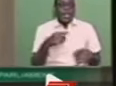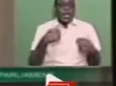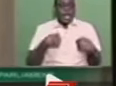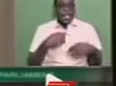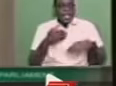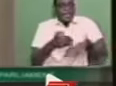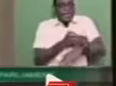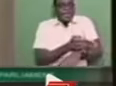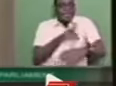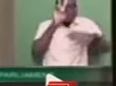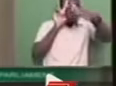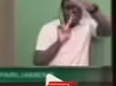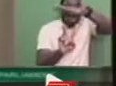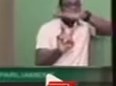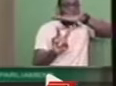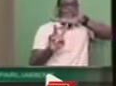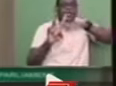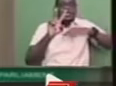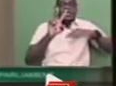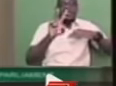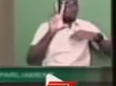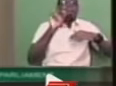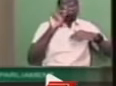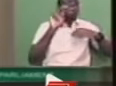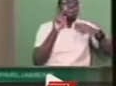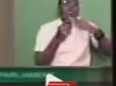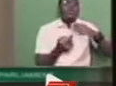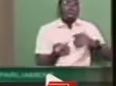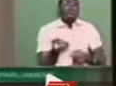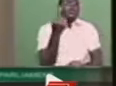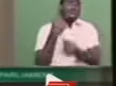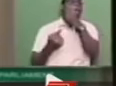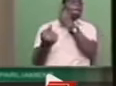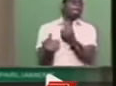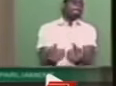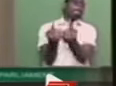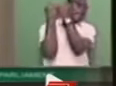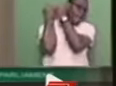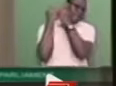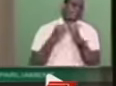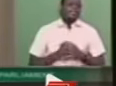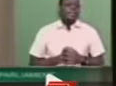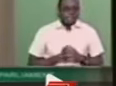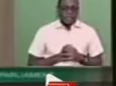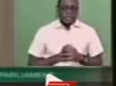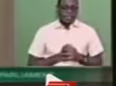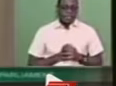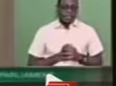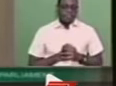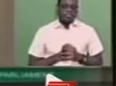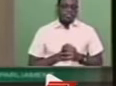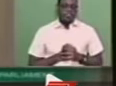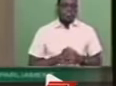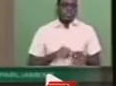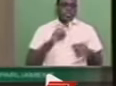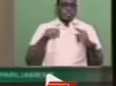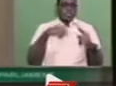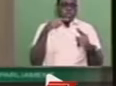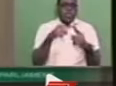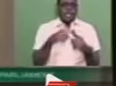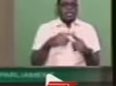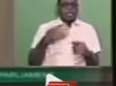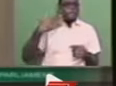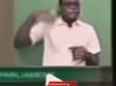The column from 35 years ago paints a picture of life back then under a different P&M regime, which